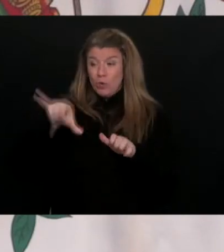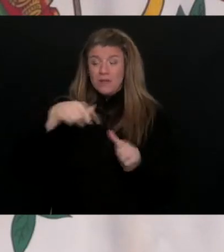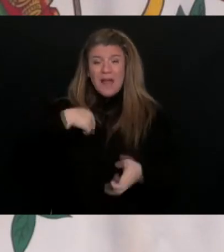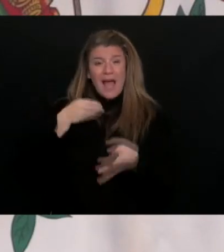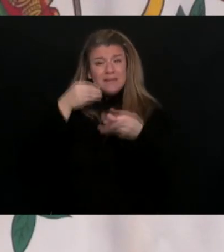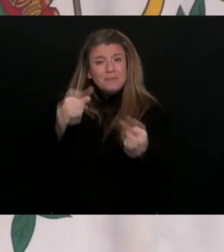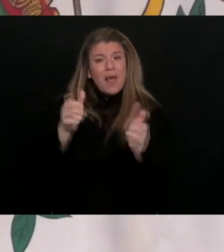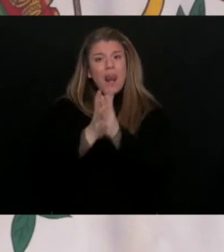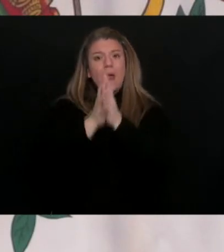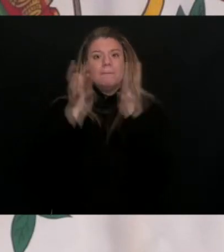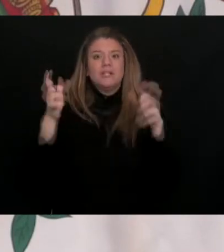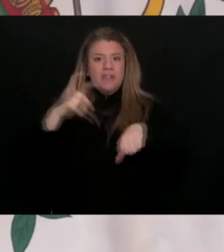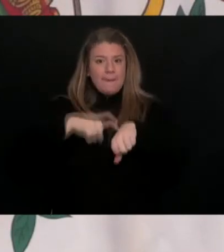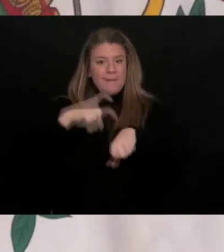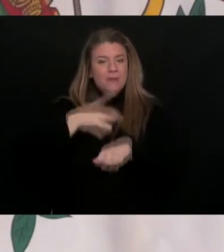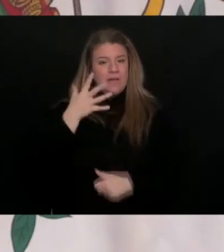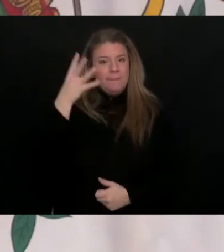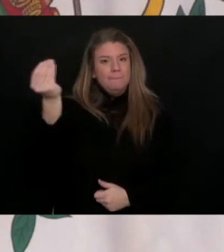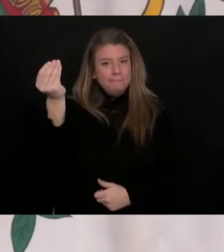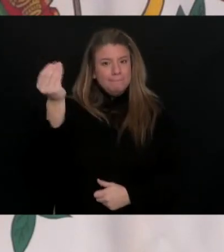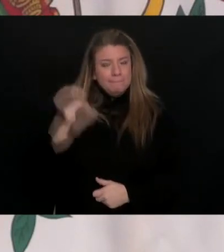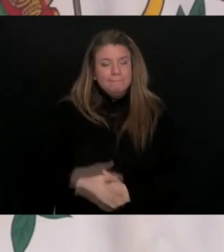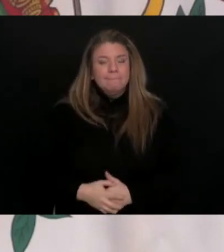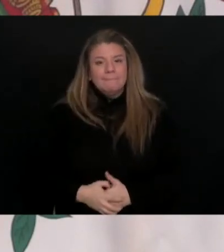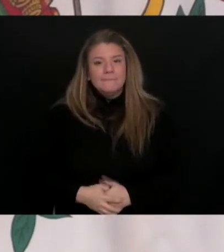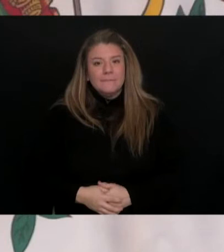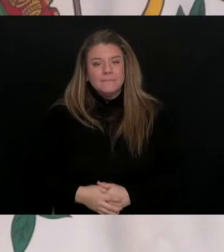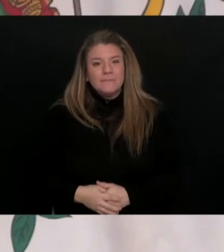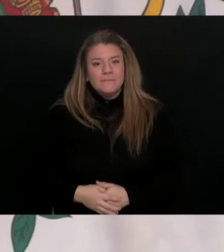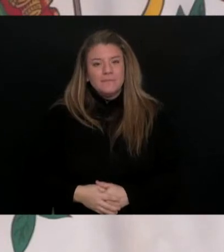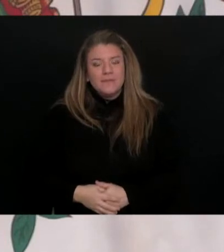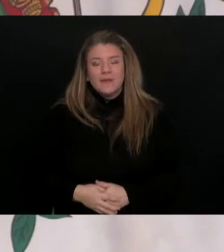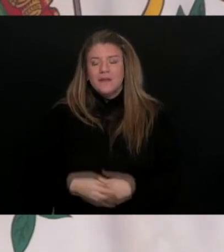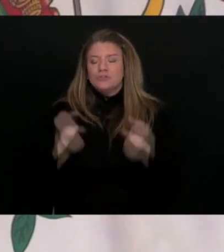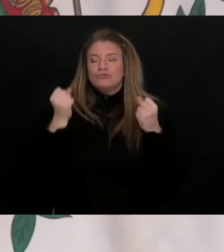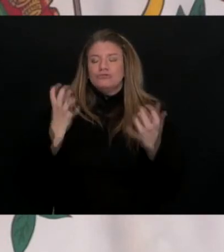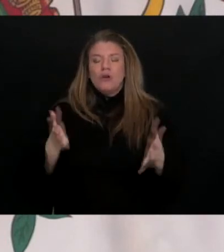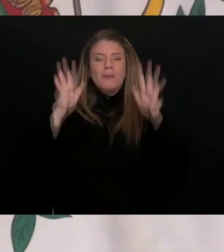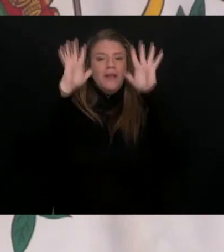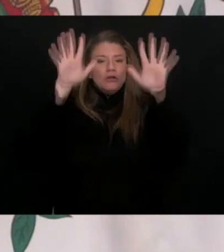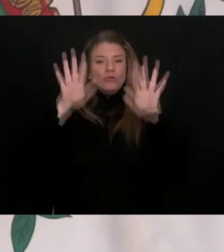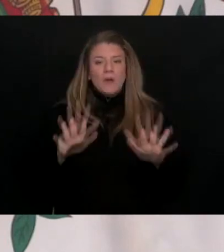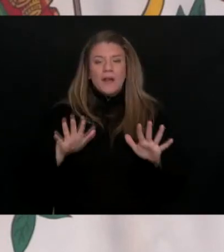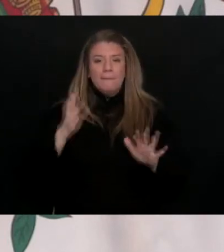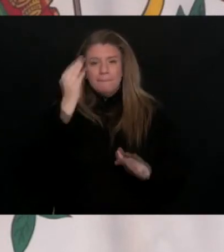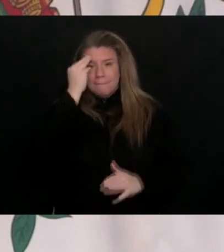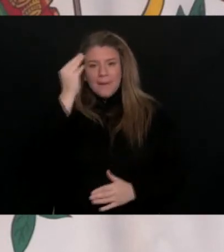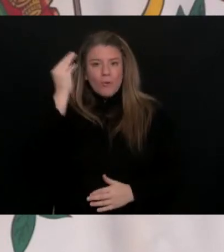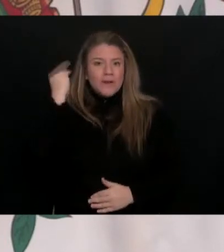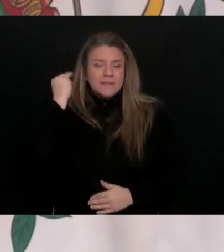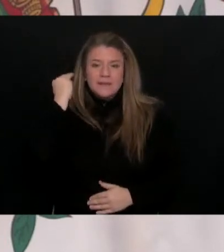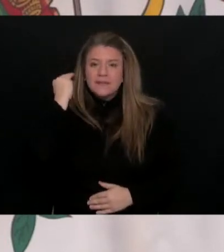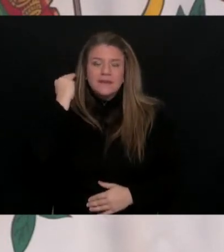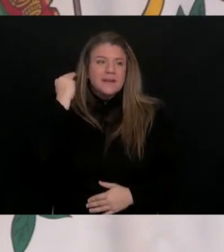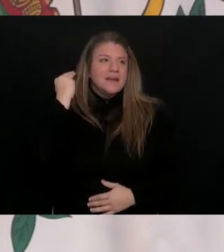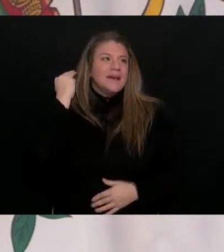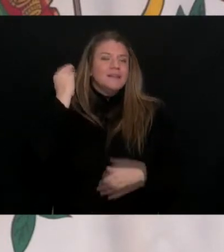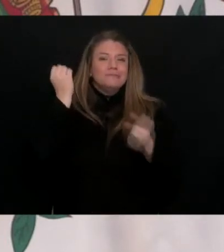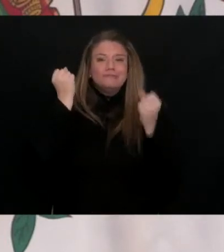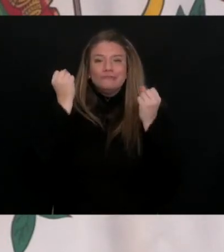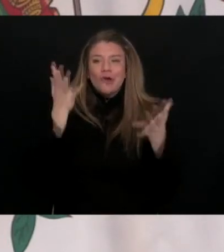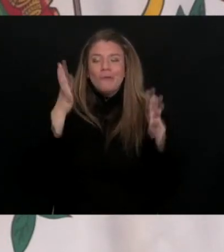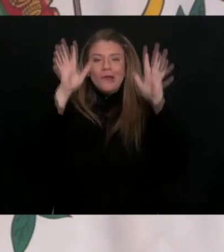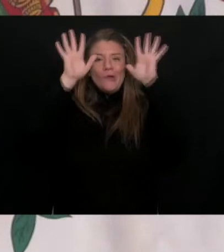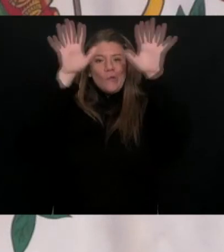much time in the outdoors. Absolutely. So many incredible memories. So many wonderful,